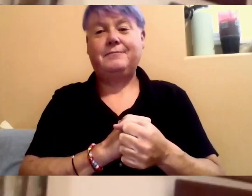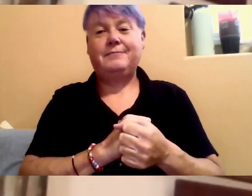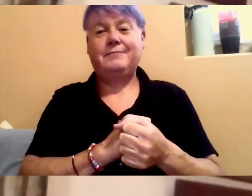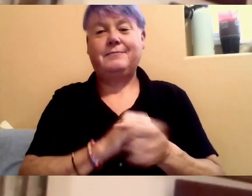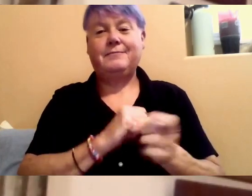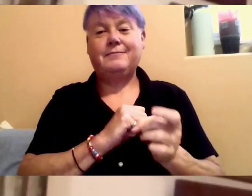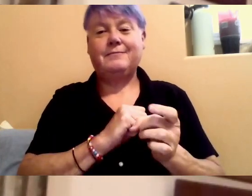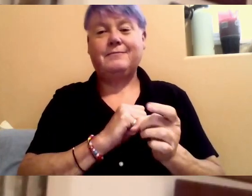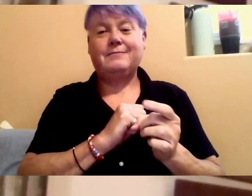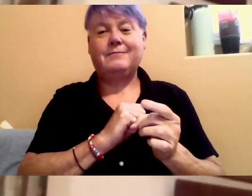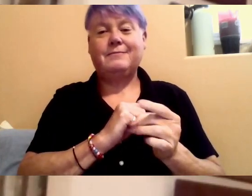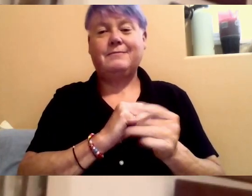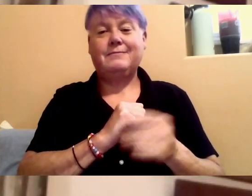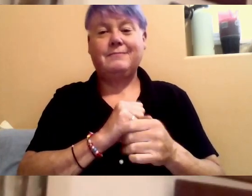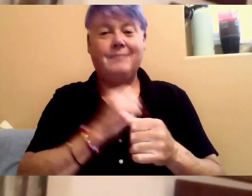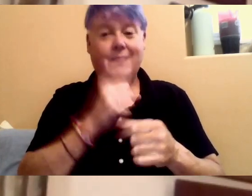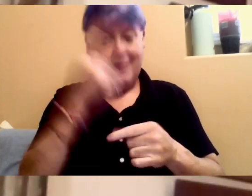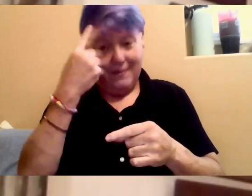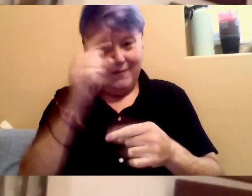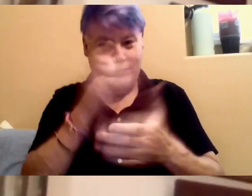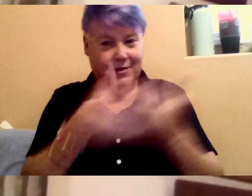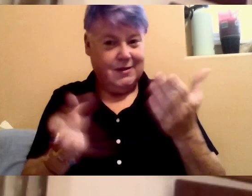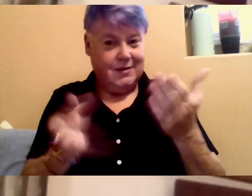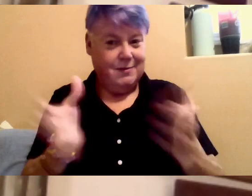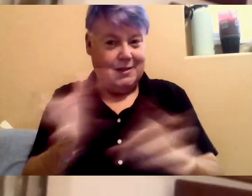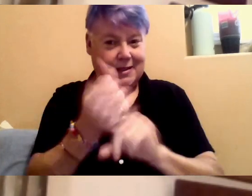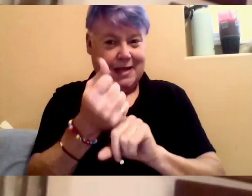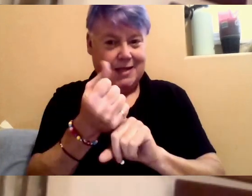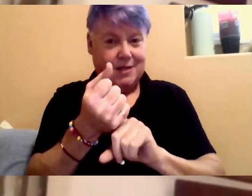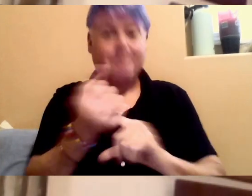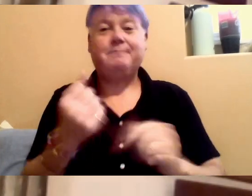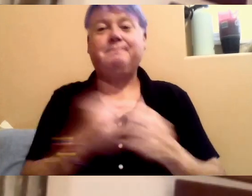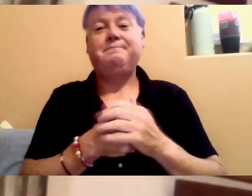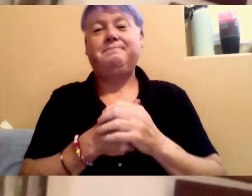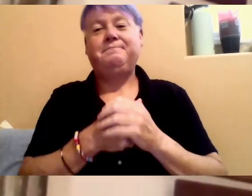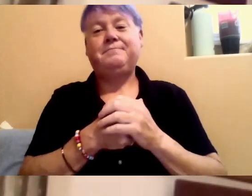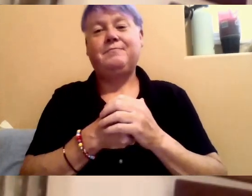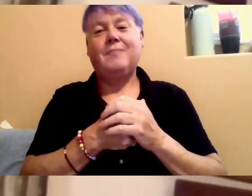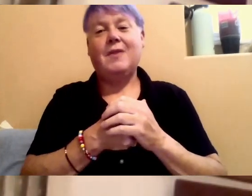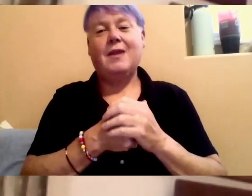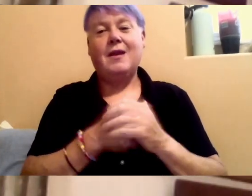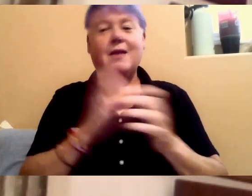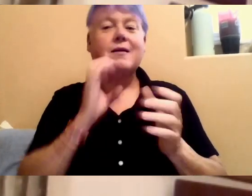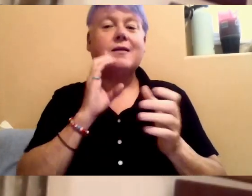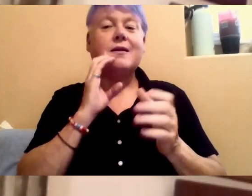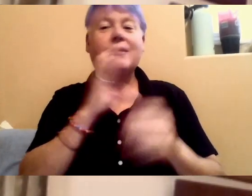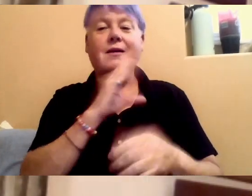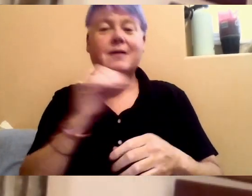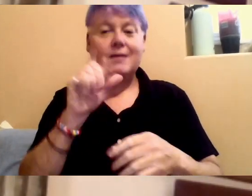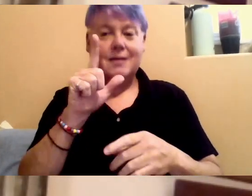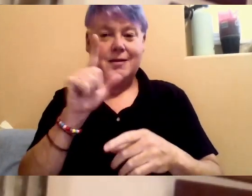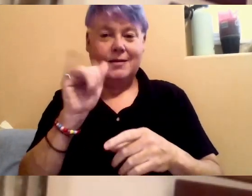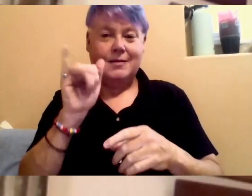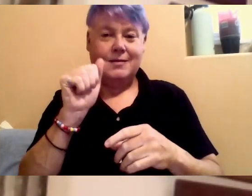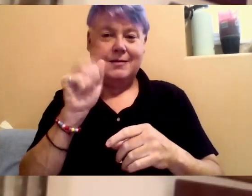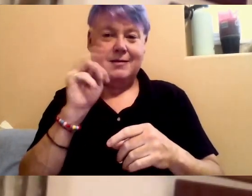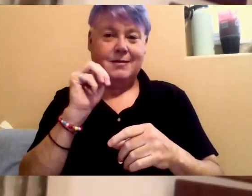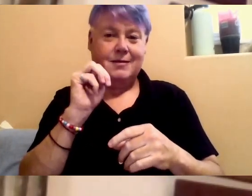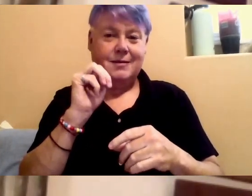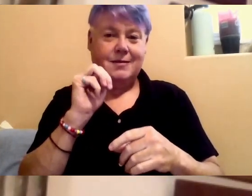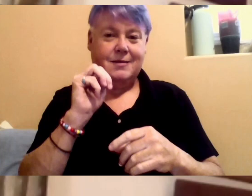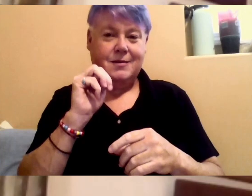does something in order for someone else to catch up with them. So Clara and Liam, who live side